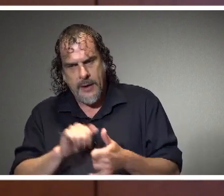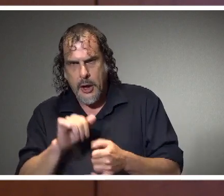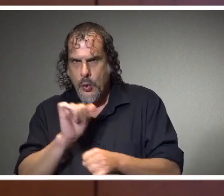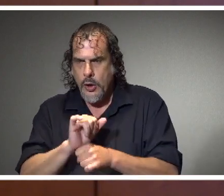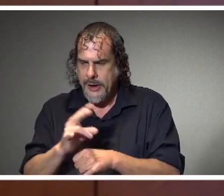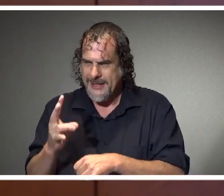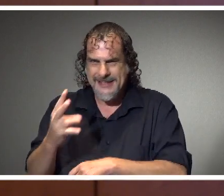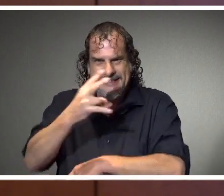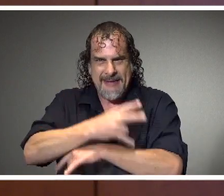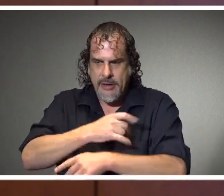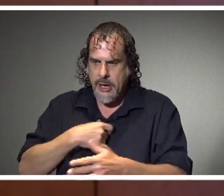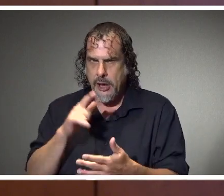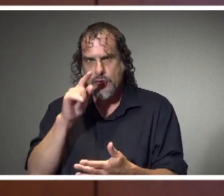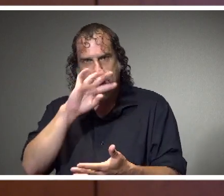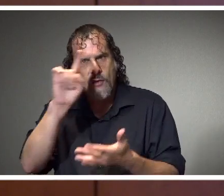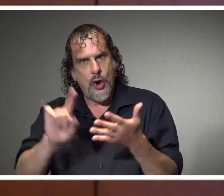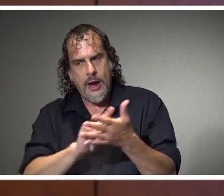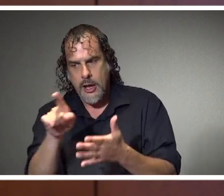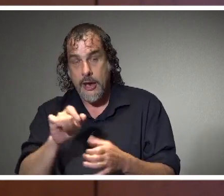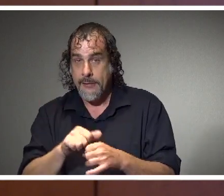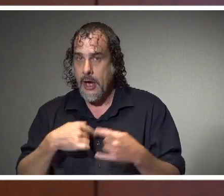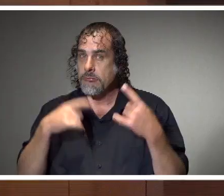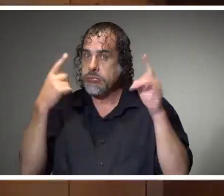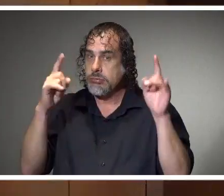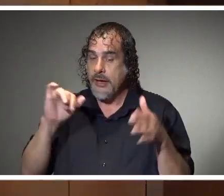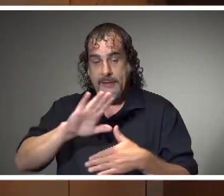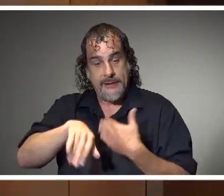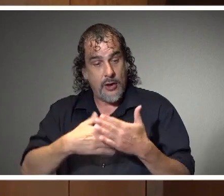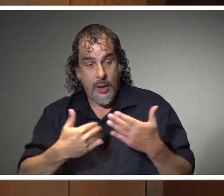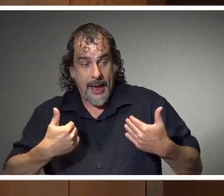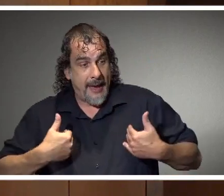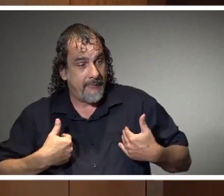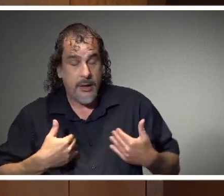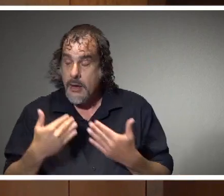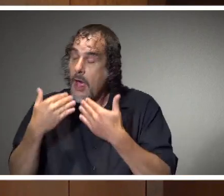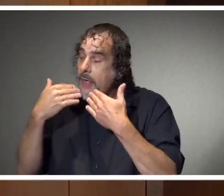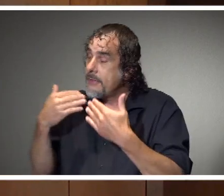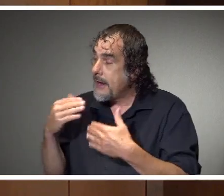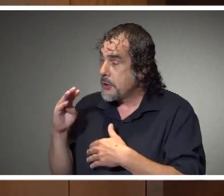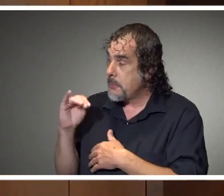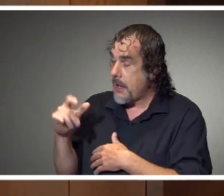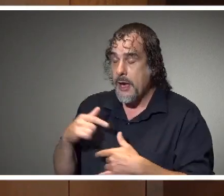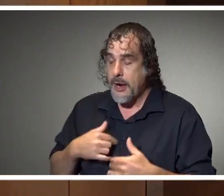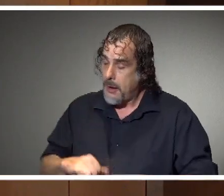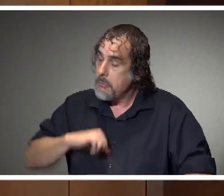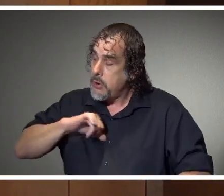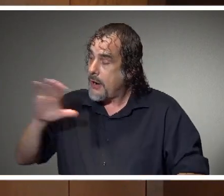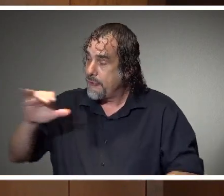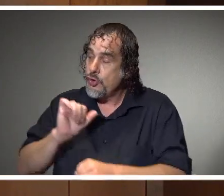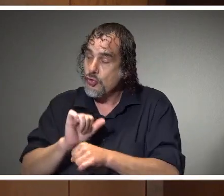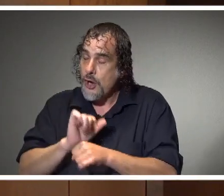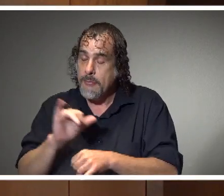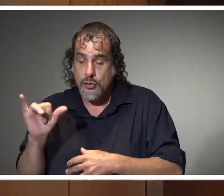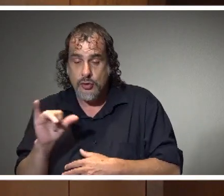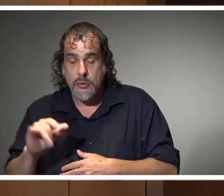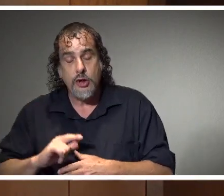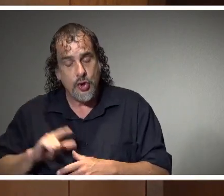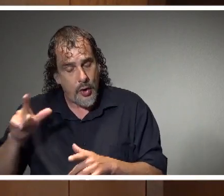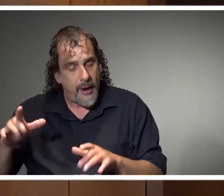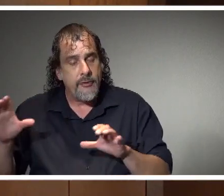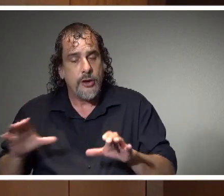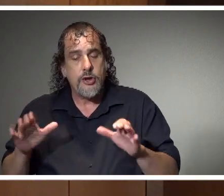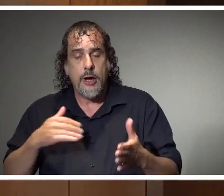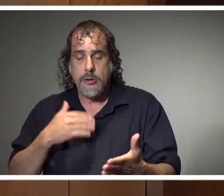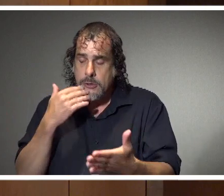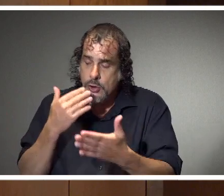and they're making it happen. And that's all I have, sir. Thank you, Mackie. I'm proud of your efforts as well. You have done